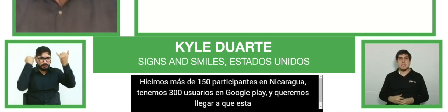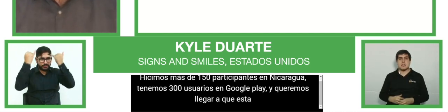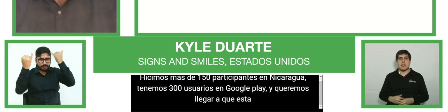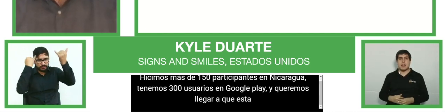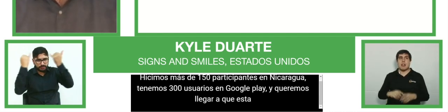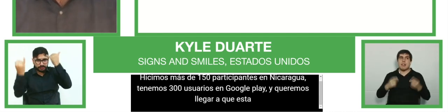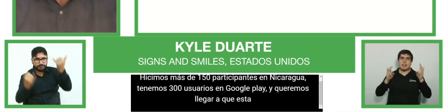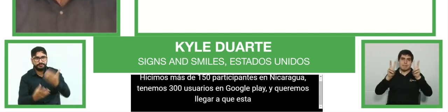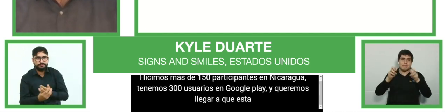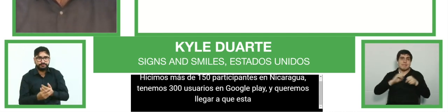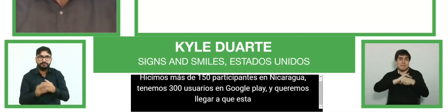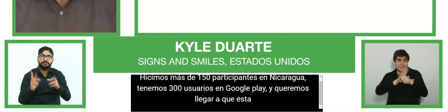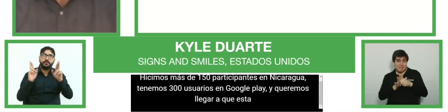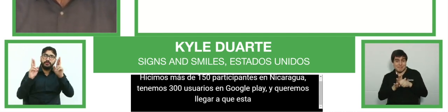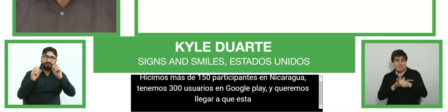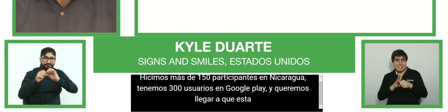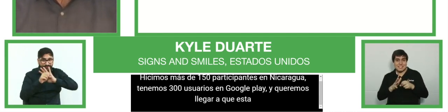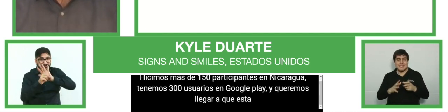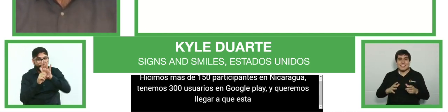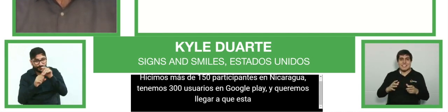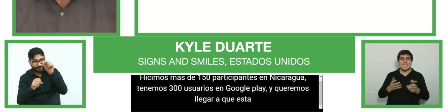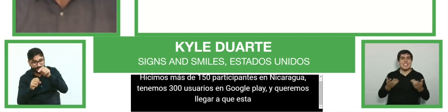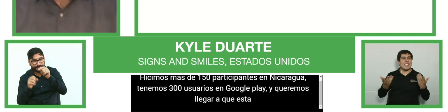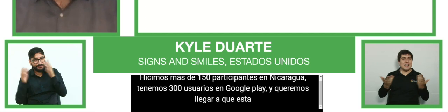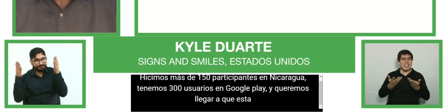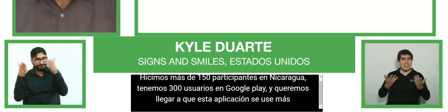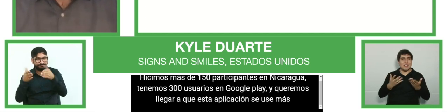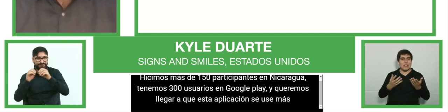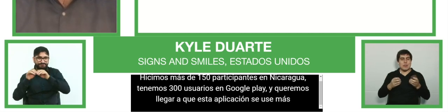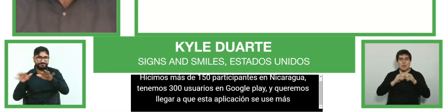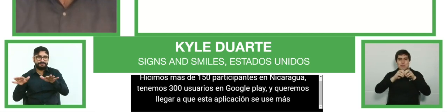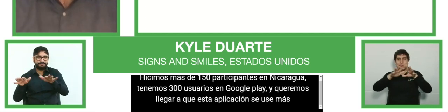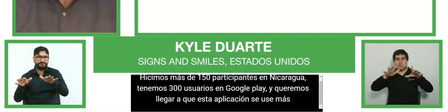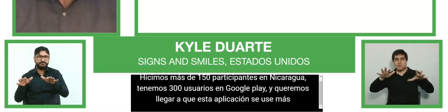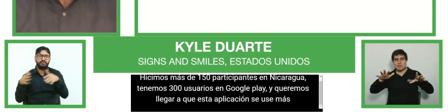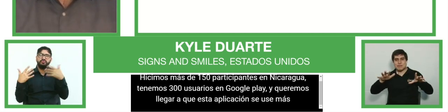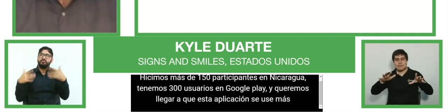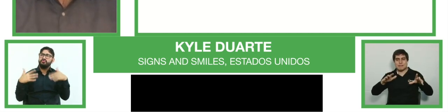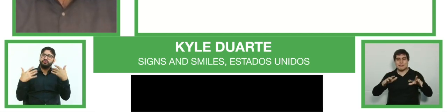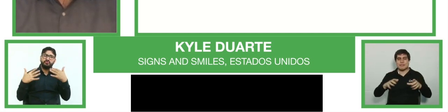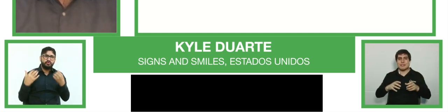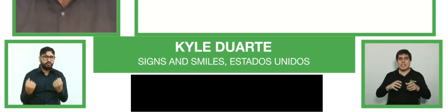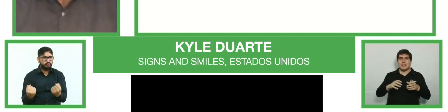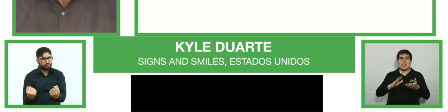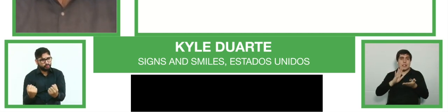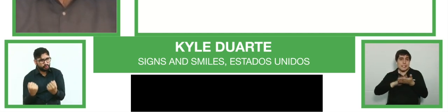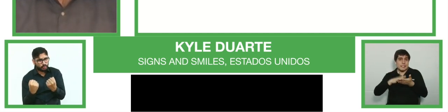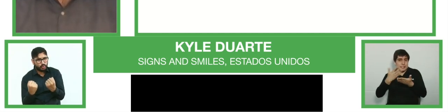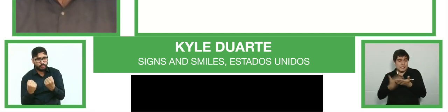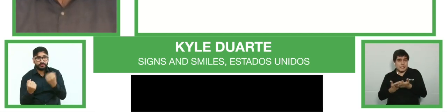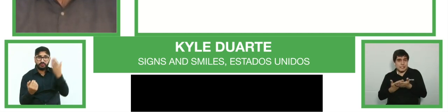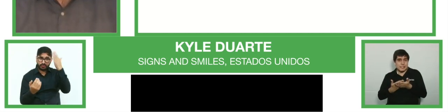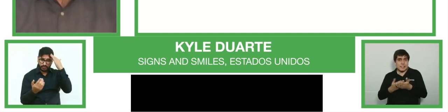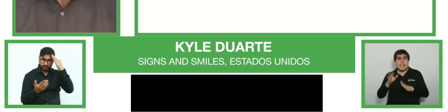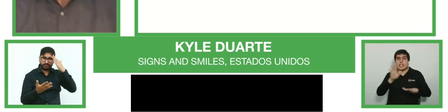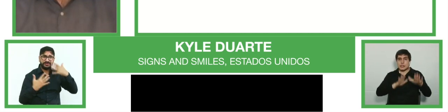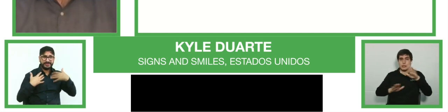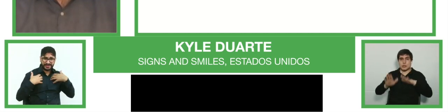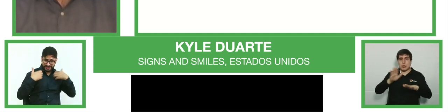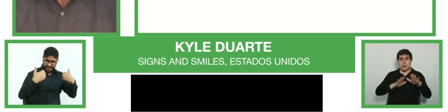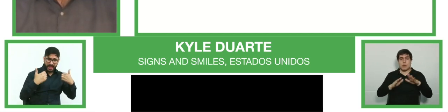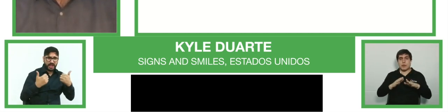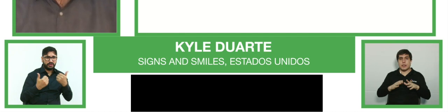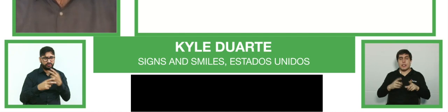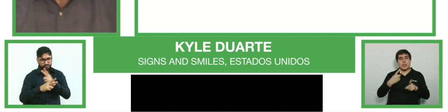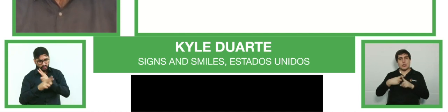safely. Another problem that we have come up with, a very specific problem to being a